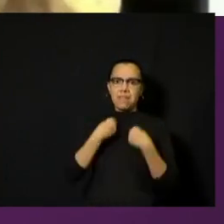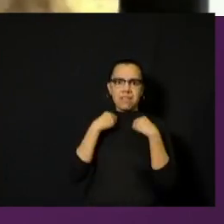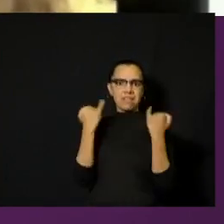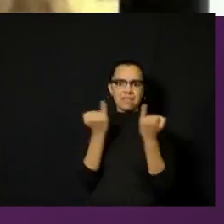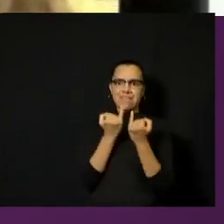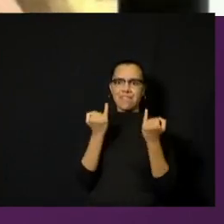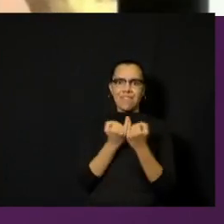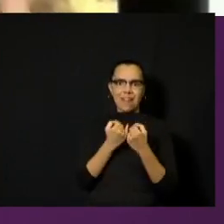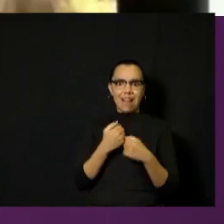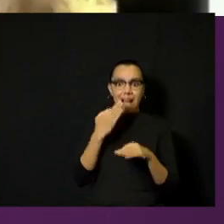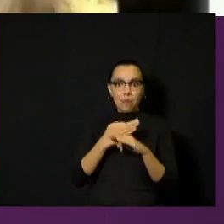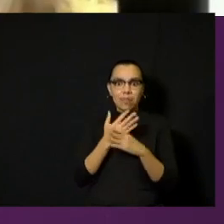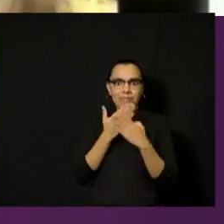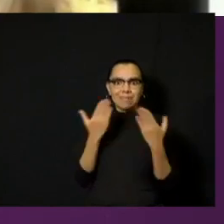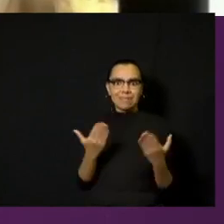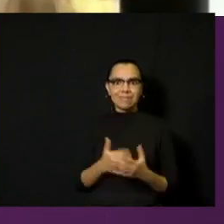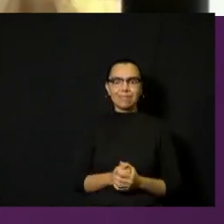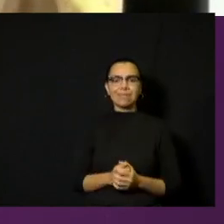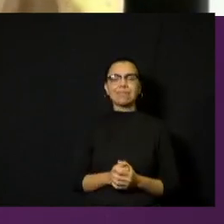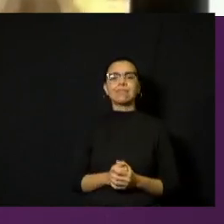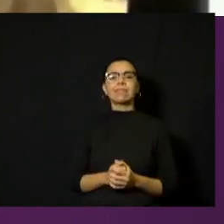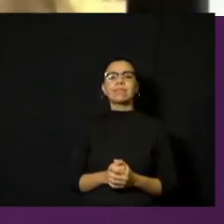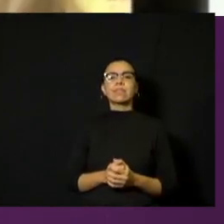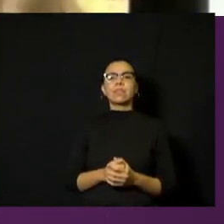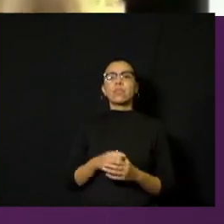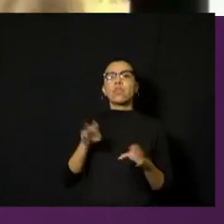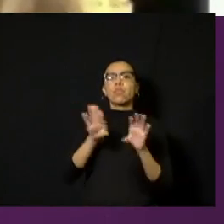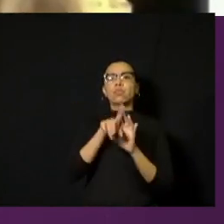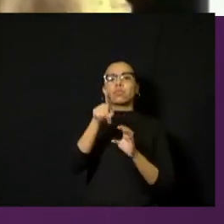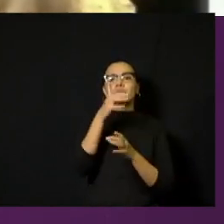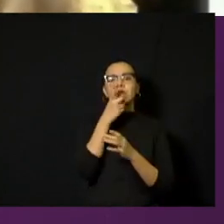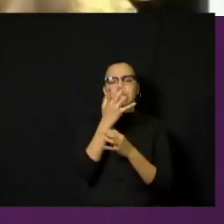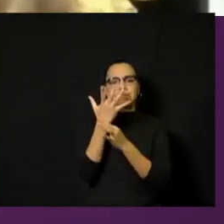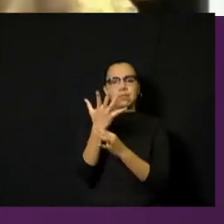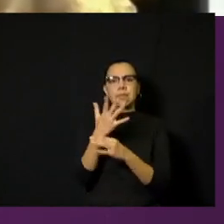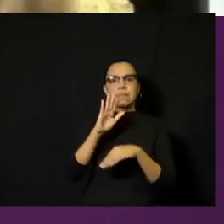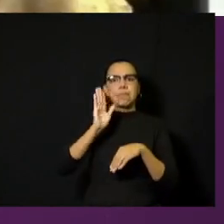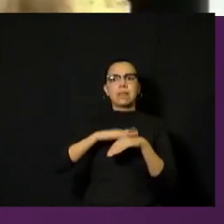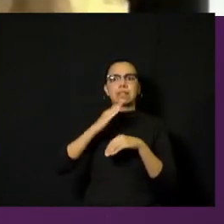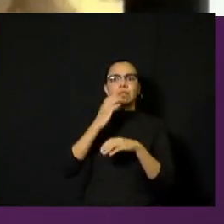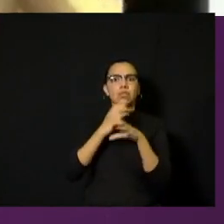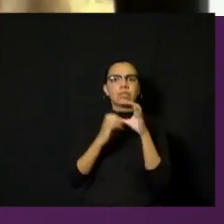what I'm experiencing today. And as you said,